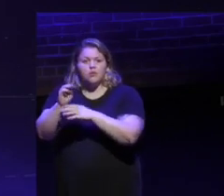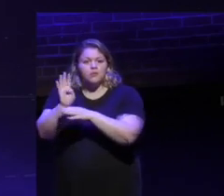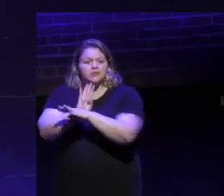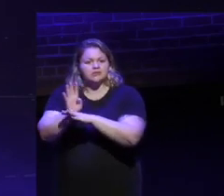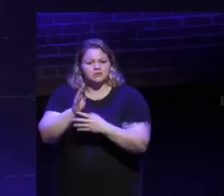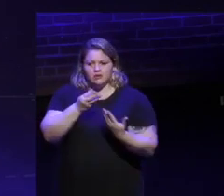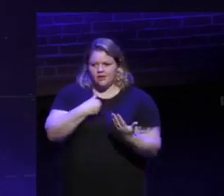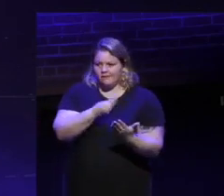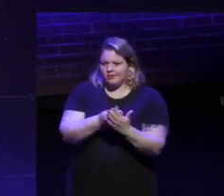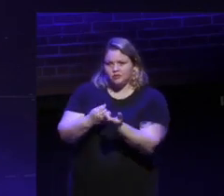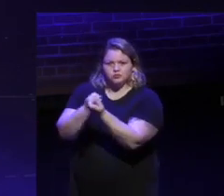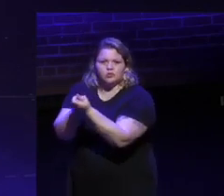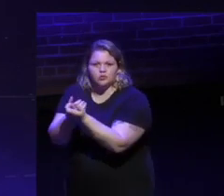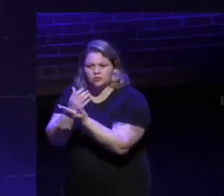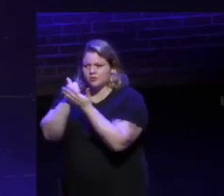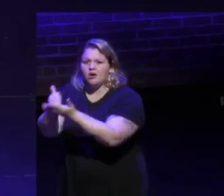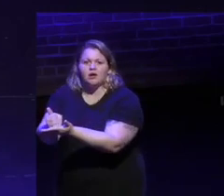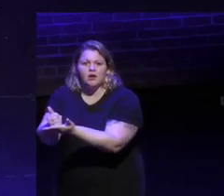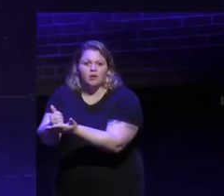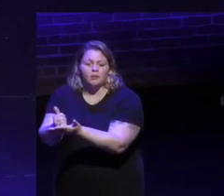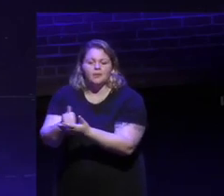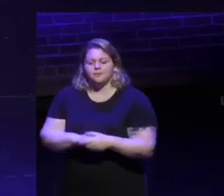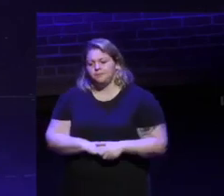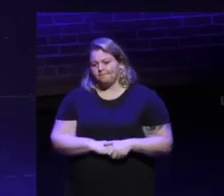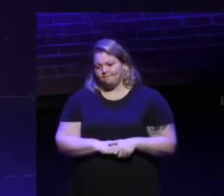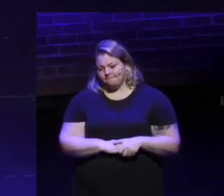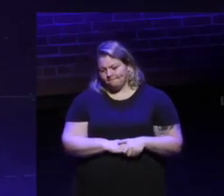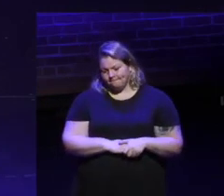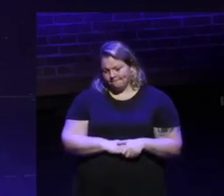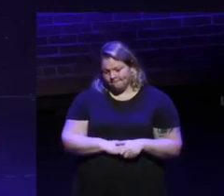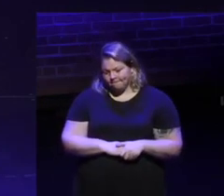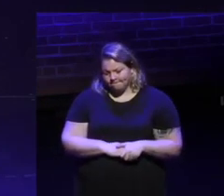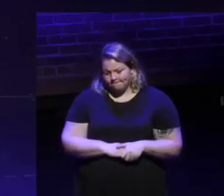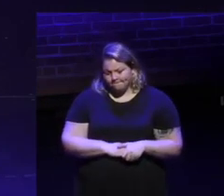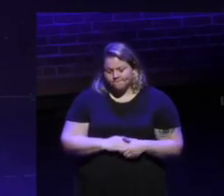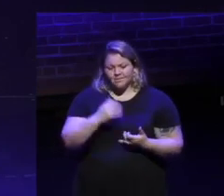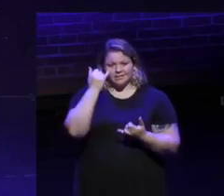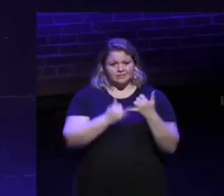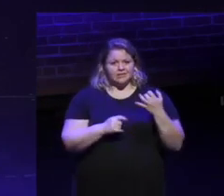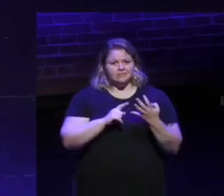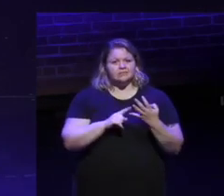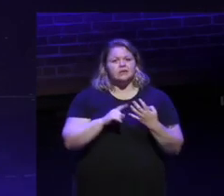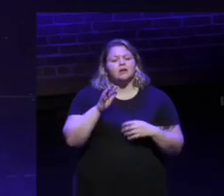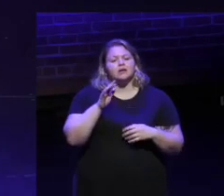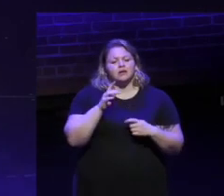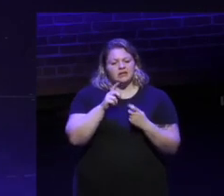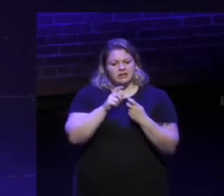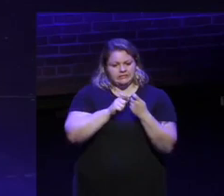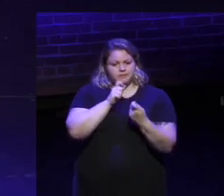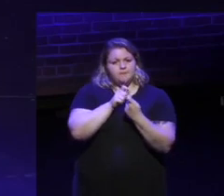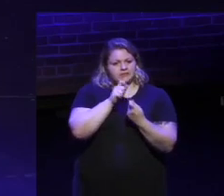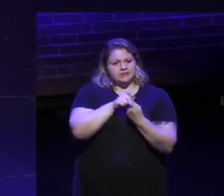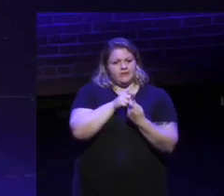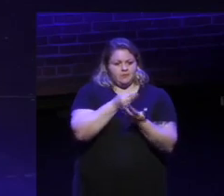startup dollars are really, really typical, really, really difficult to find. And lastly, a specific fund set up for disabled artists and arts